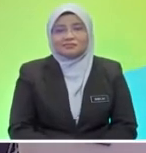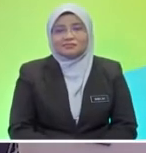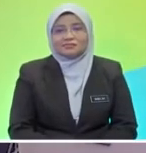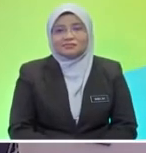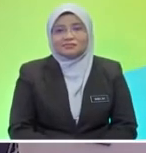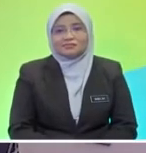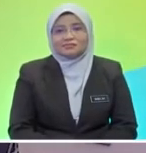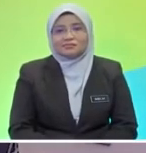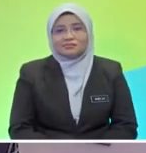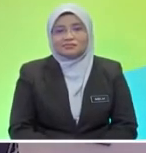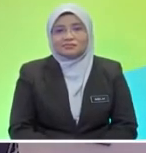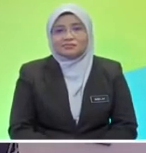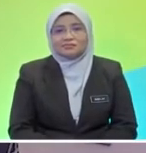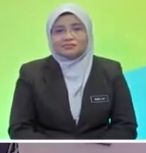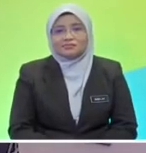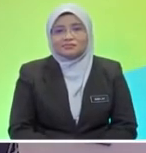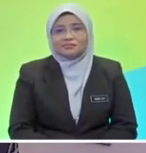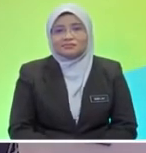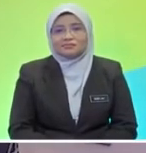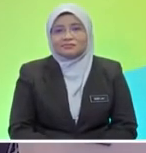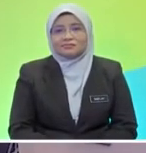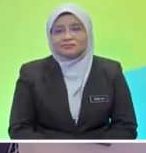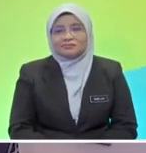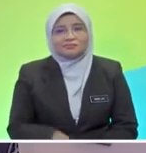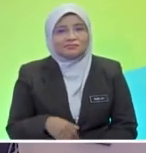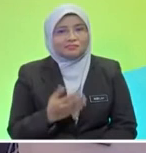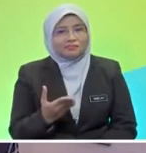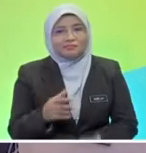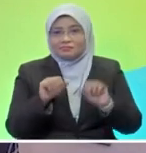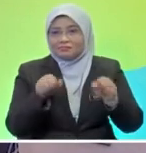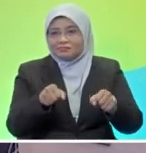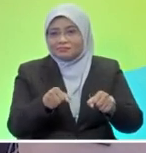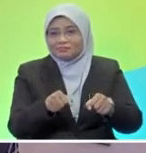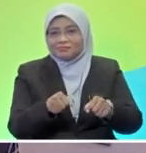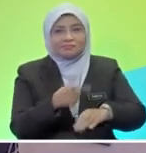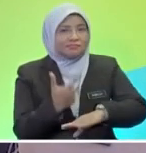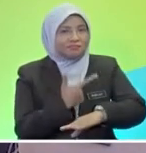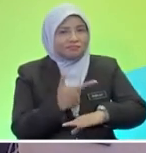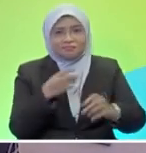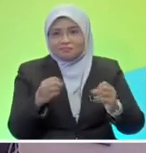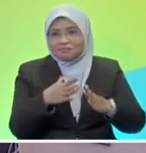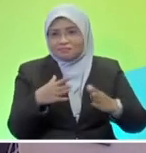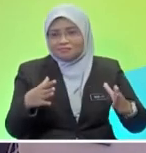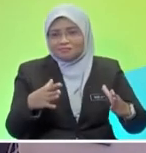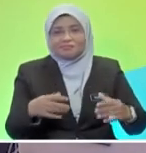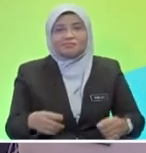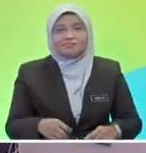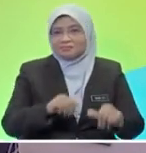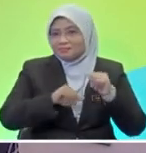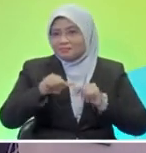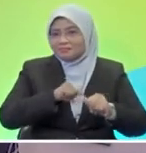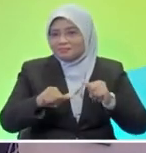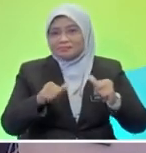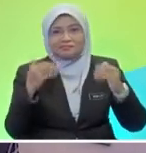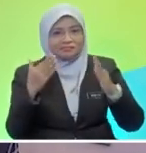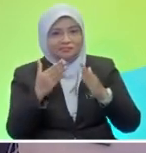you can't do a certain activity, you can practice more at home. And we also learn to make sentence like